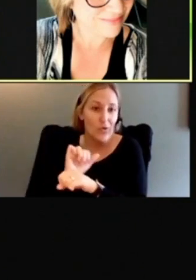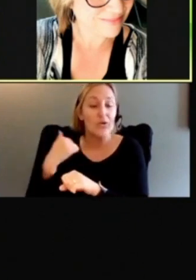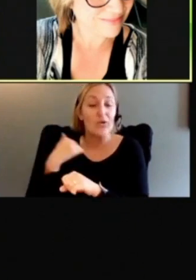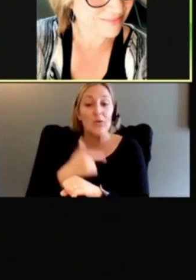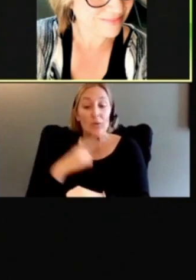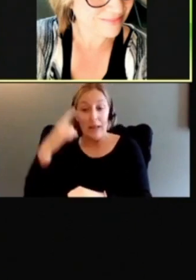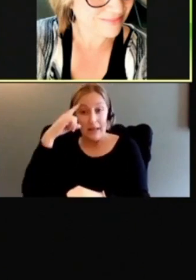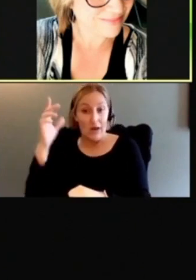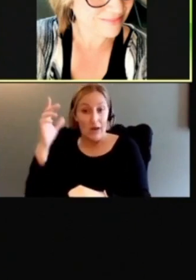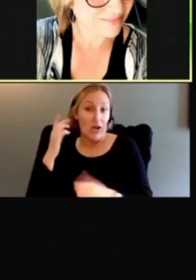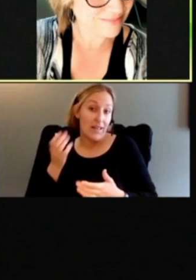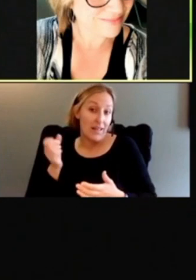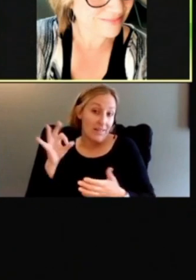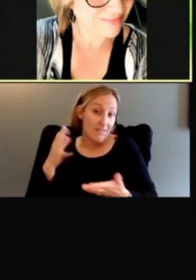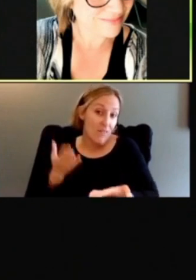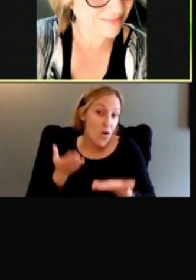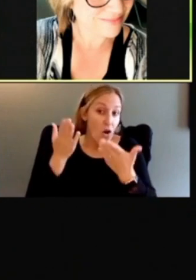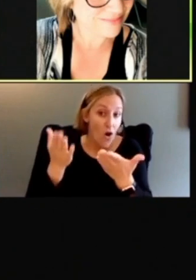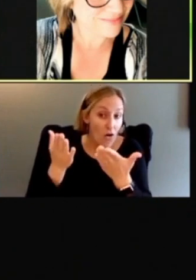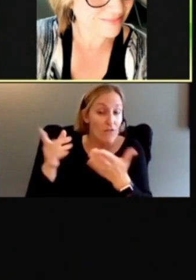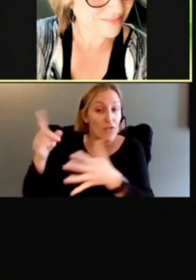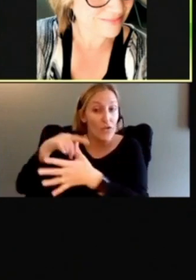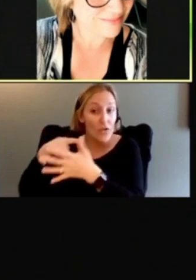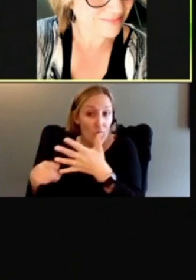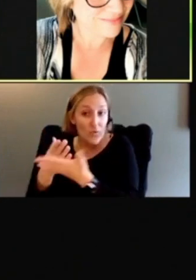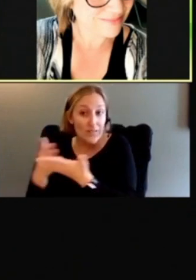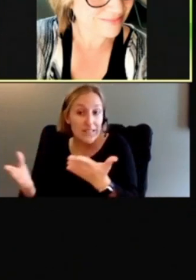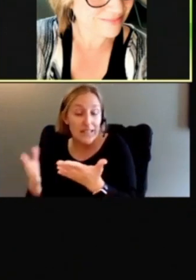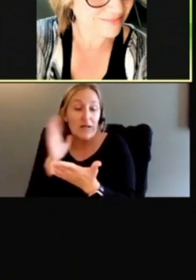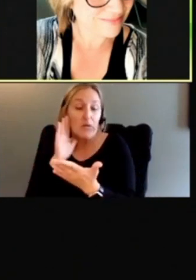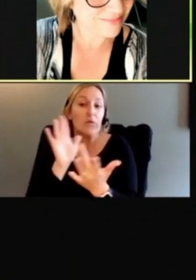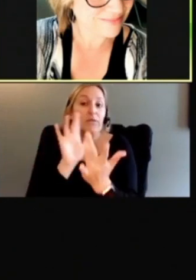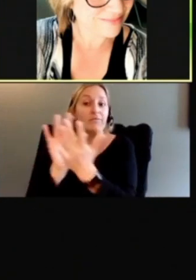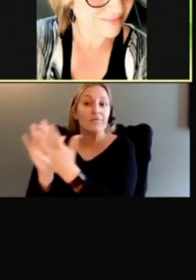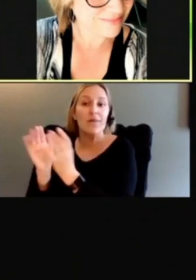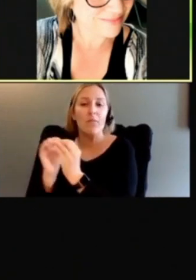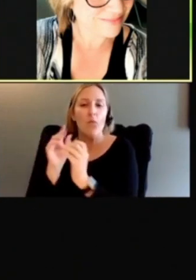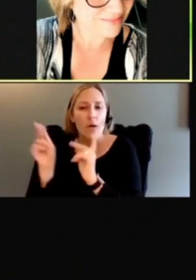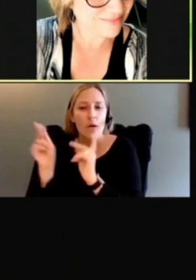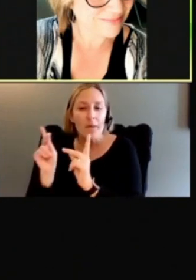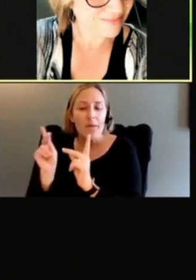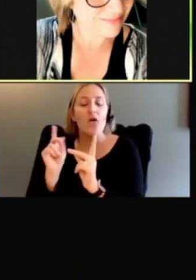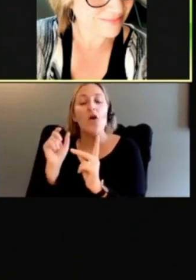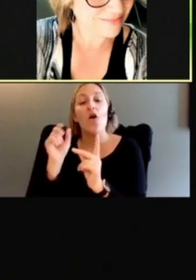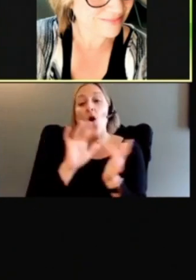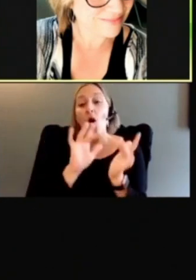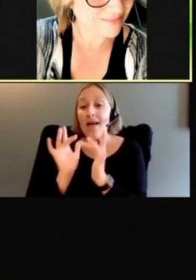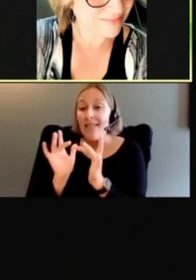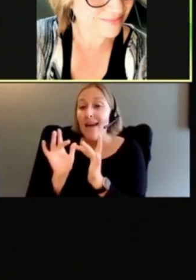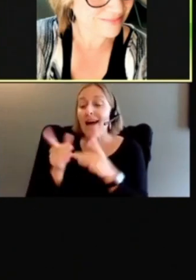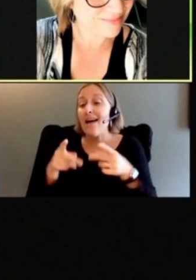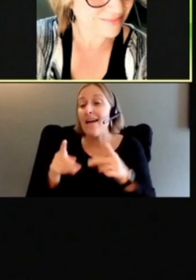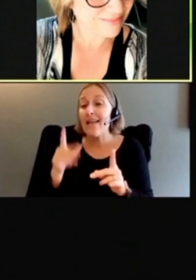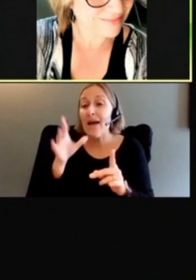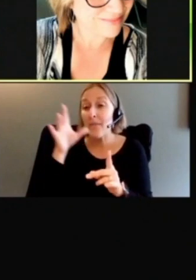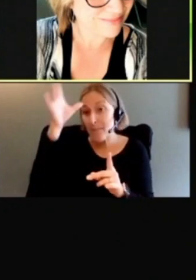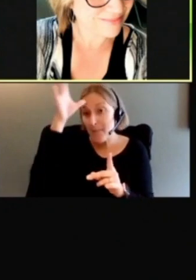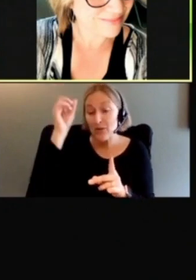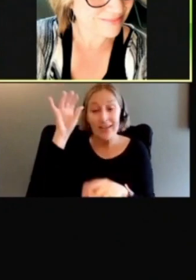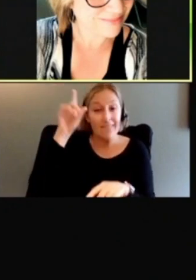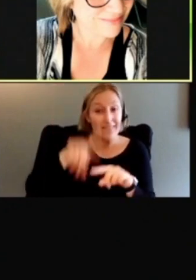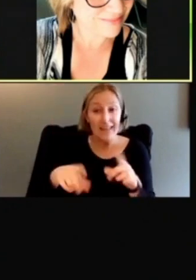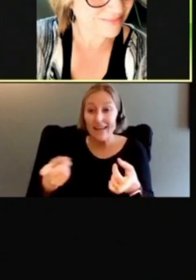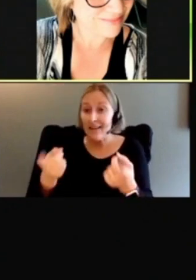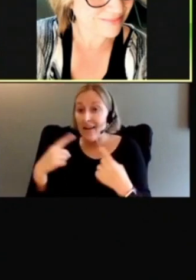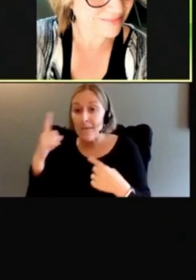actually expand their reach into the community. Online learning allowed parents who couldn't attend the traditional in-person childbirth